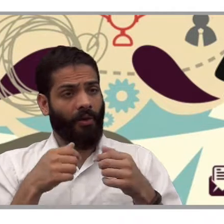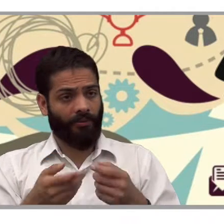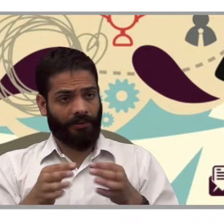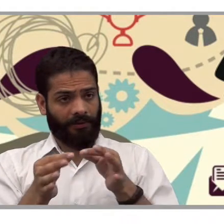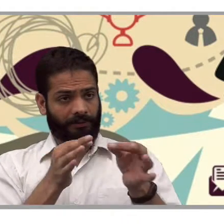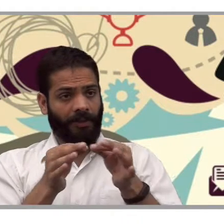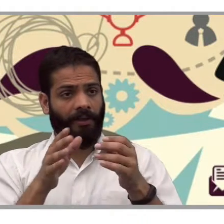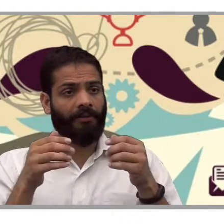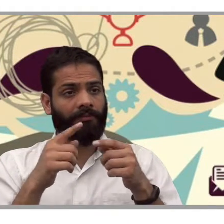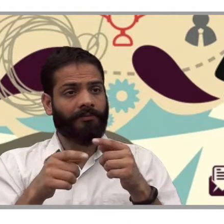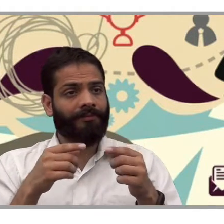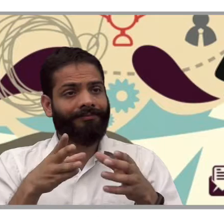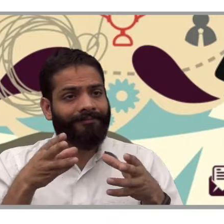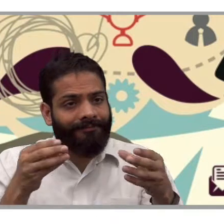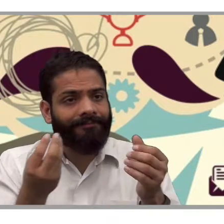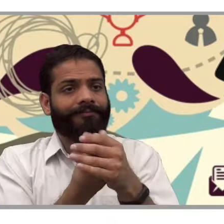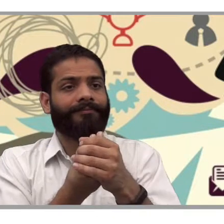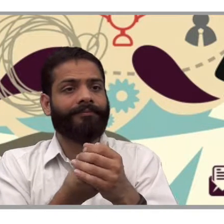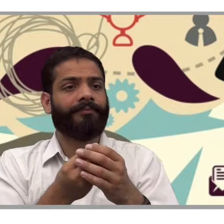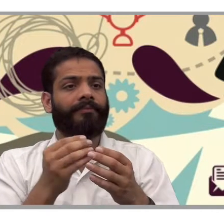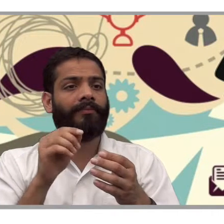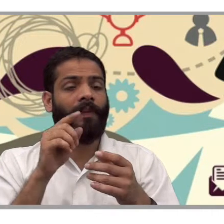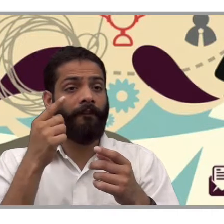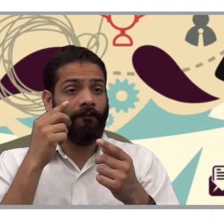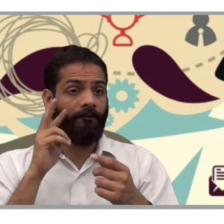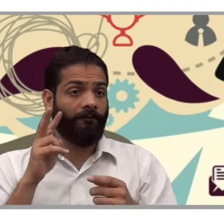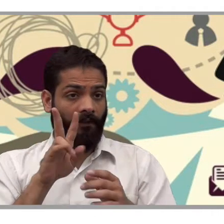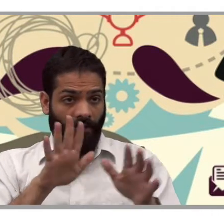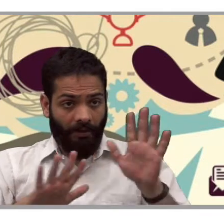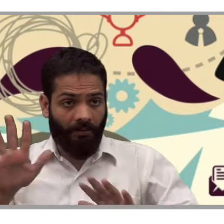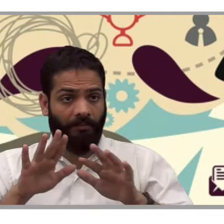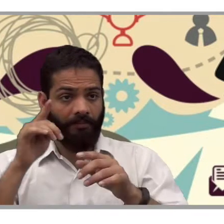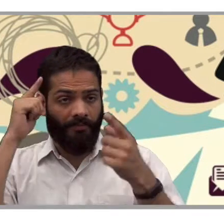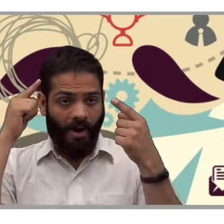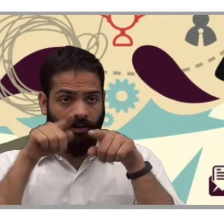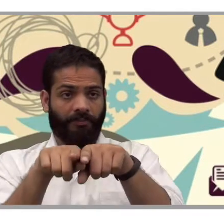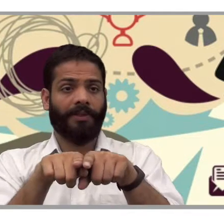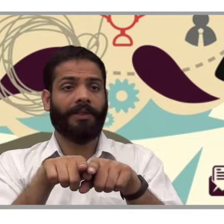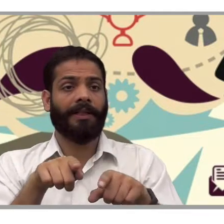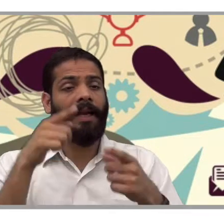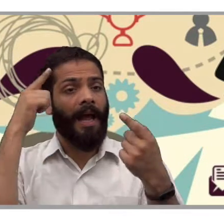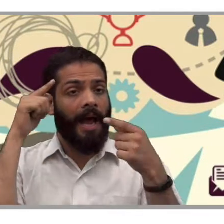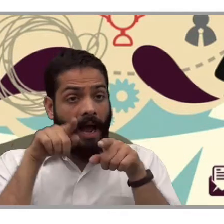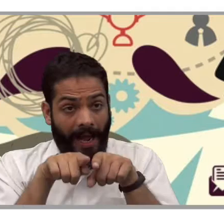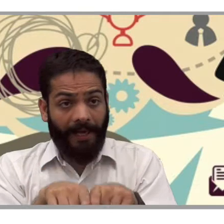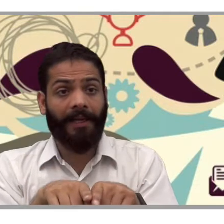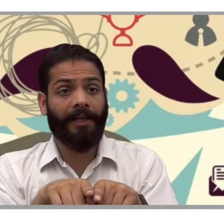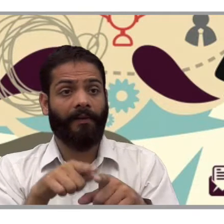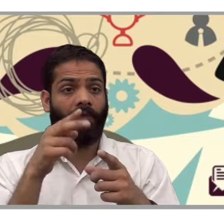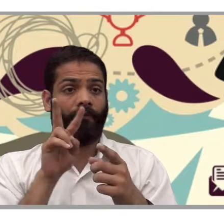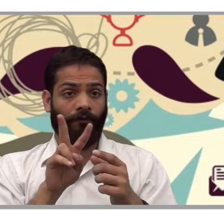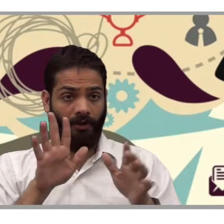In addition to these mechanisms to manifest verb agreement in agreeing verbs, plain verbs in Indian Sign